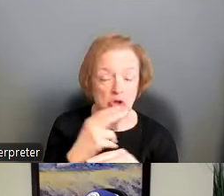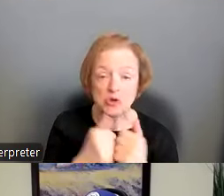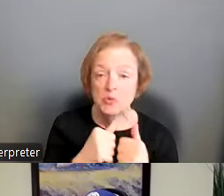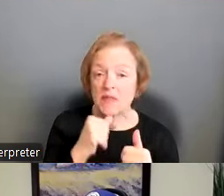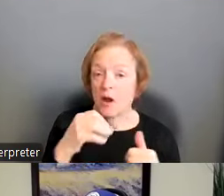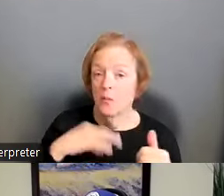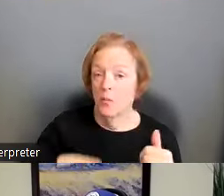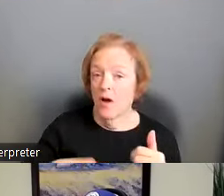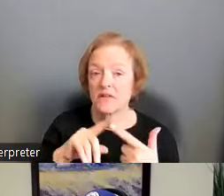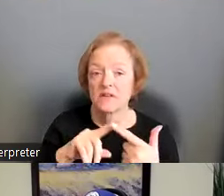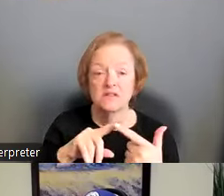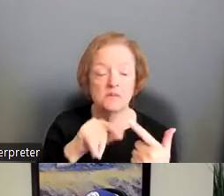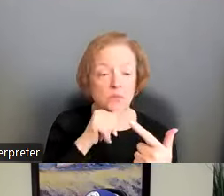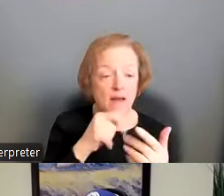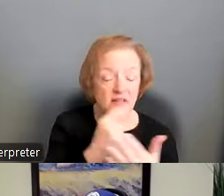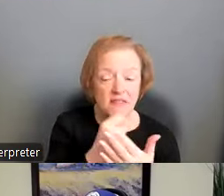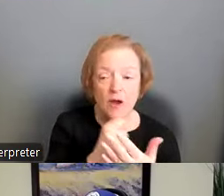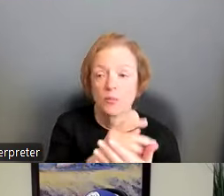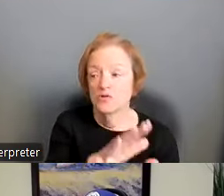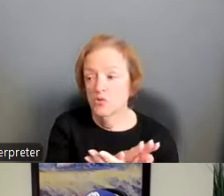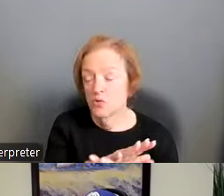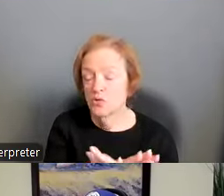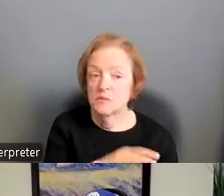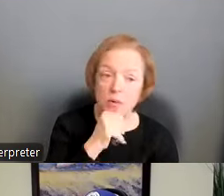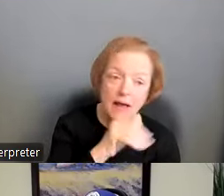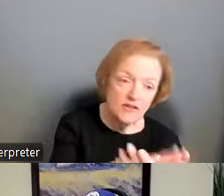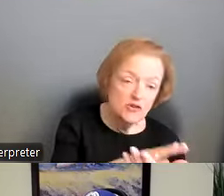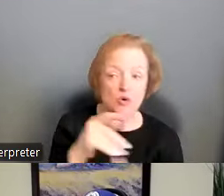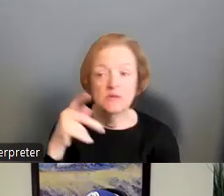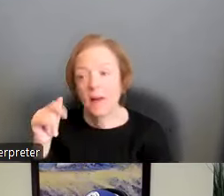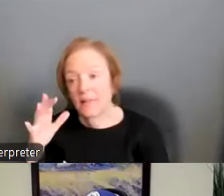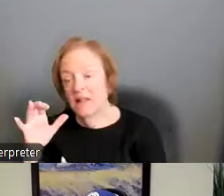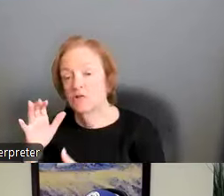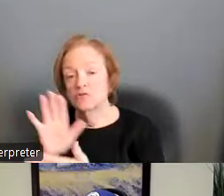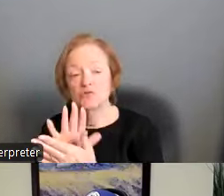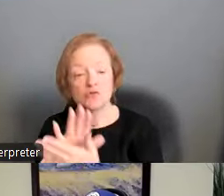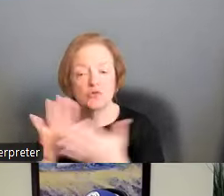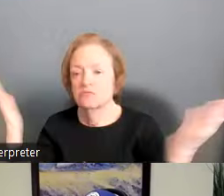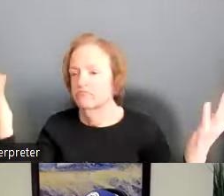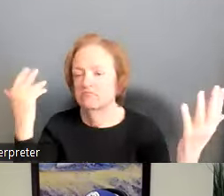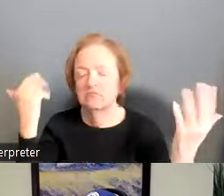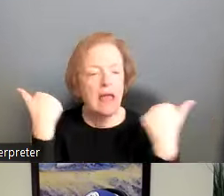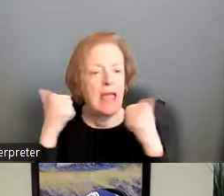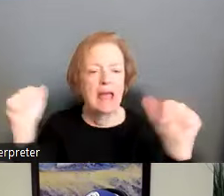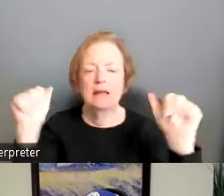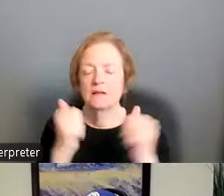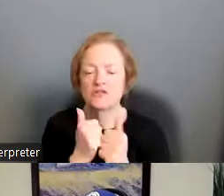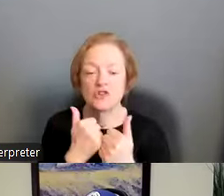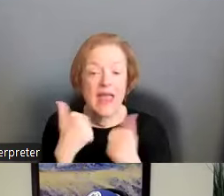private therapists, schools, private schools, public schools, you name it. So we are really looking to get it into the hands of anyone who needs